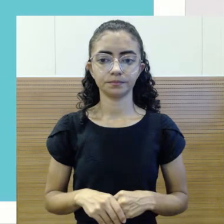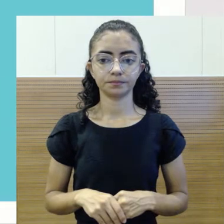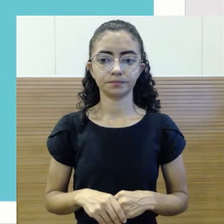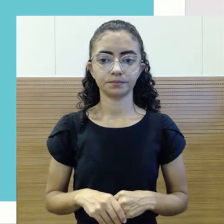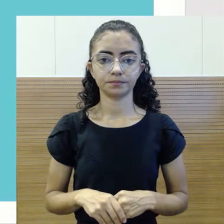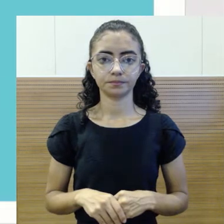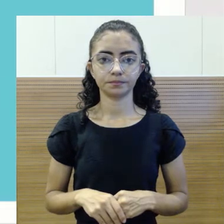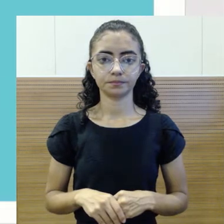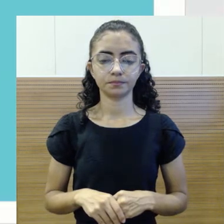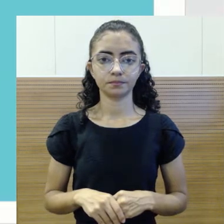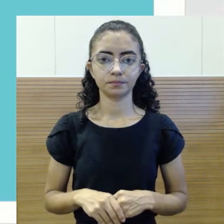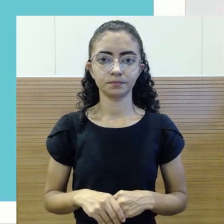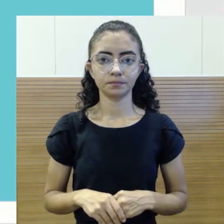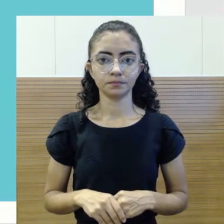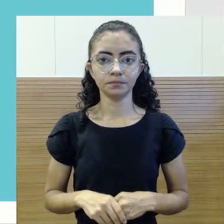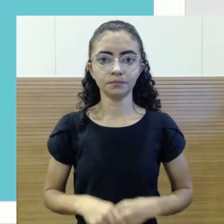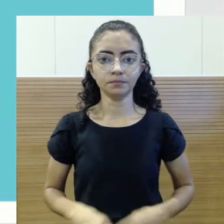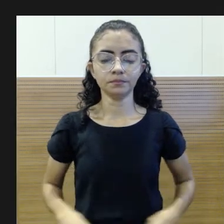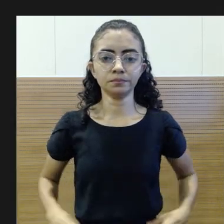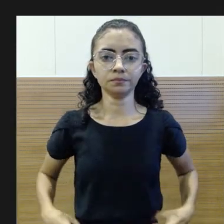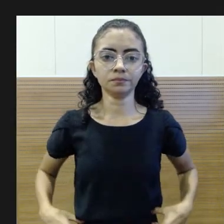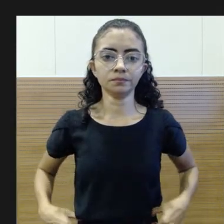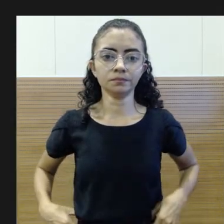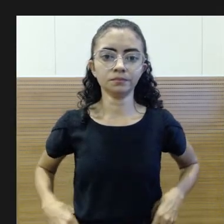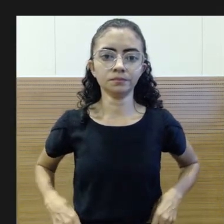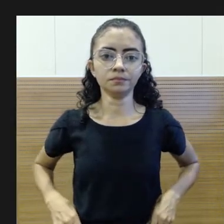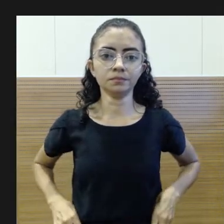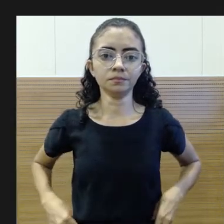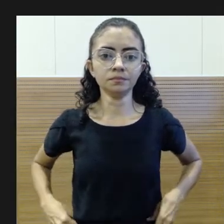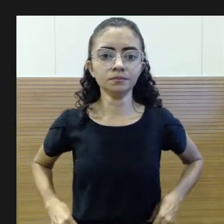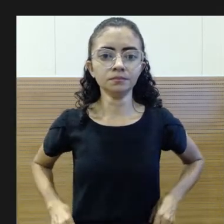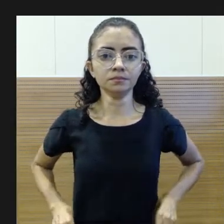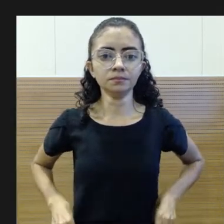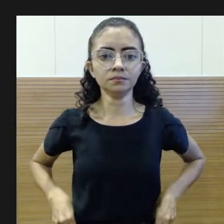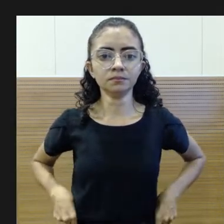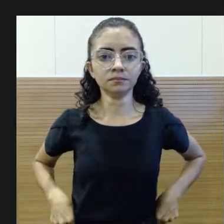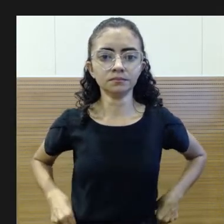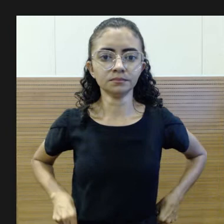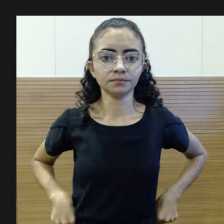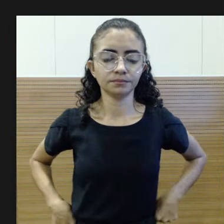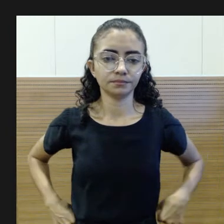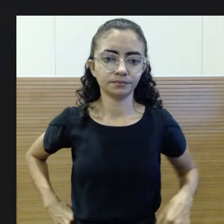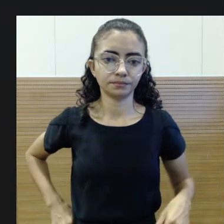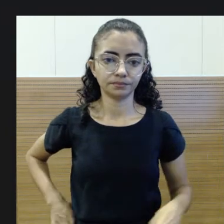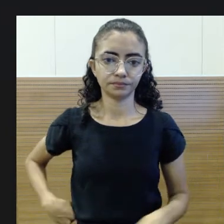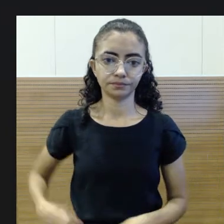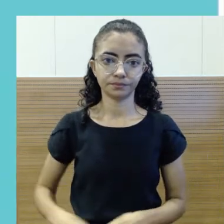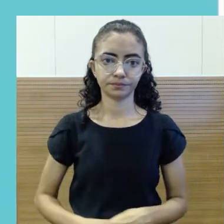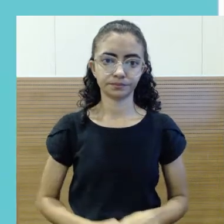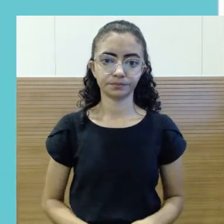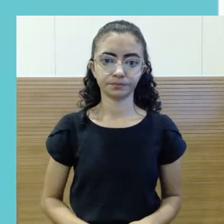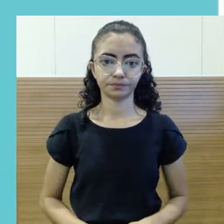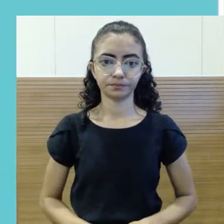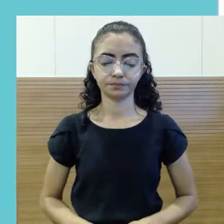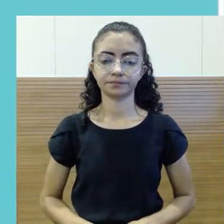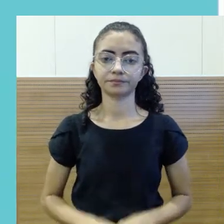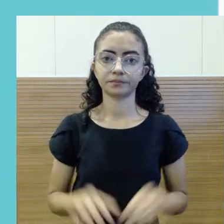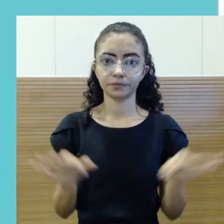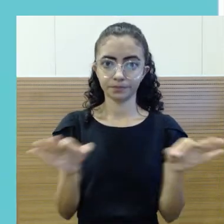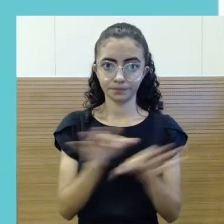in 2014 that was improved towards the elaboration of the dietary guide for children below 2 years of